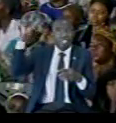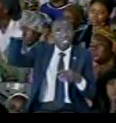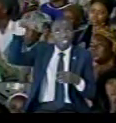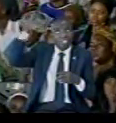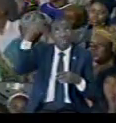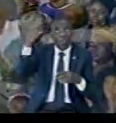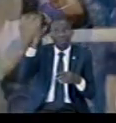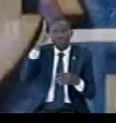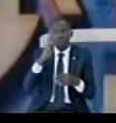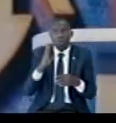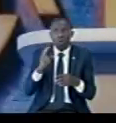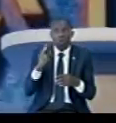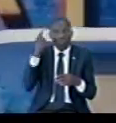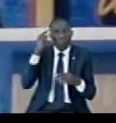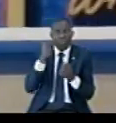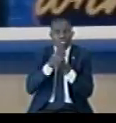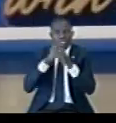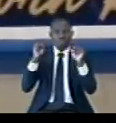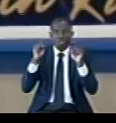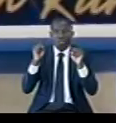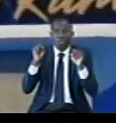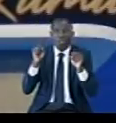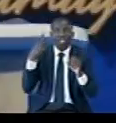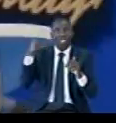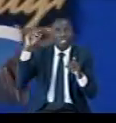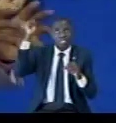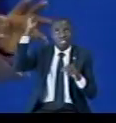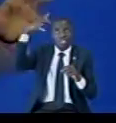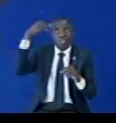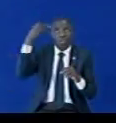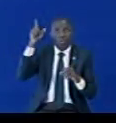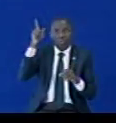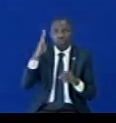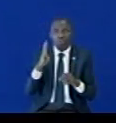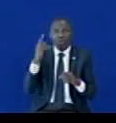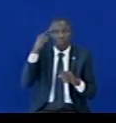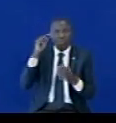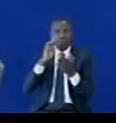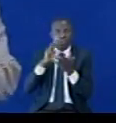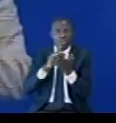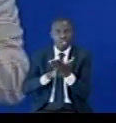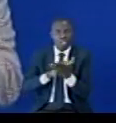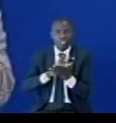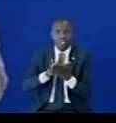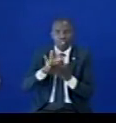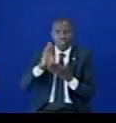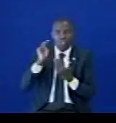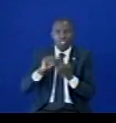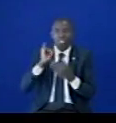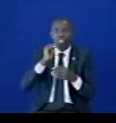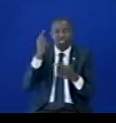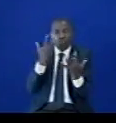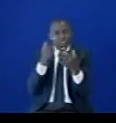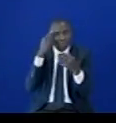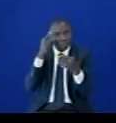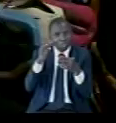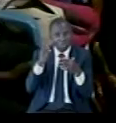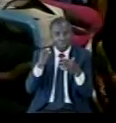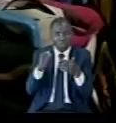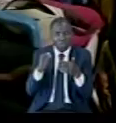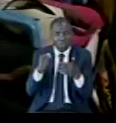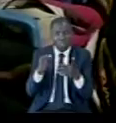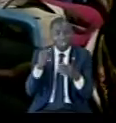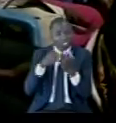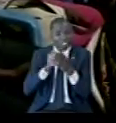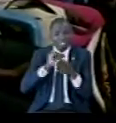of God for salvation, the grace of God for righteousness is waiting for you. It is